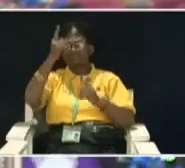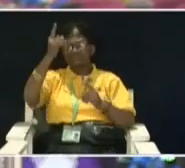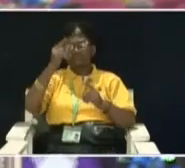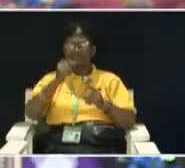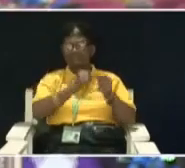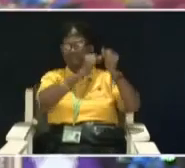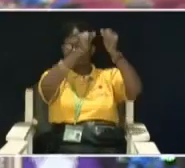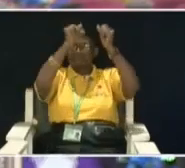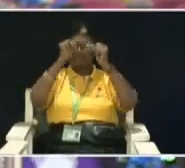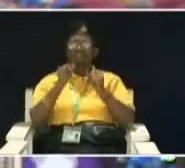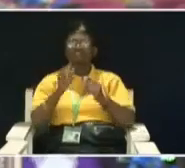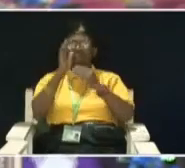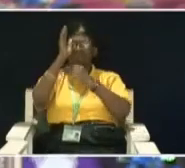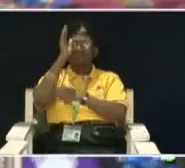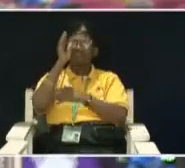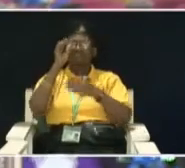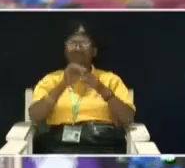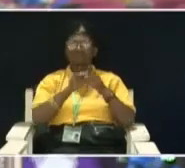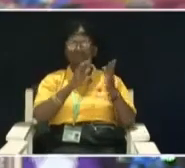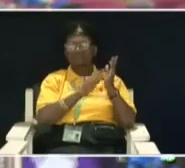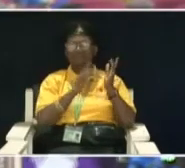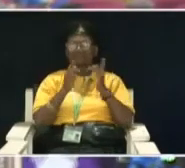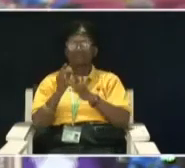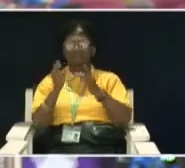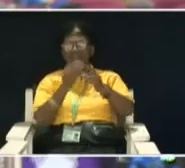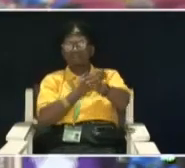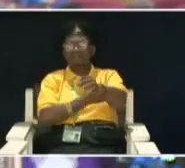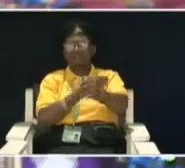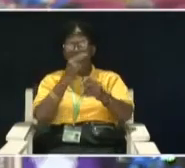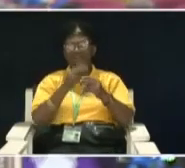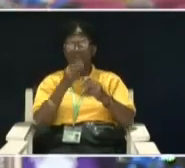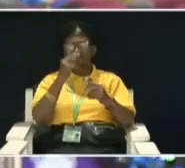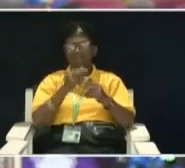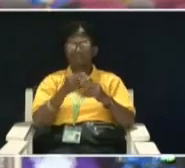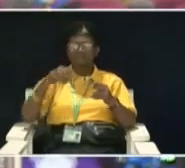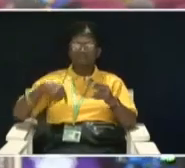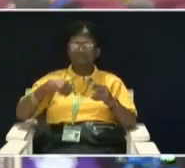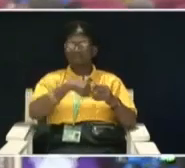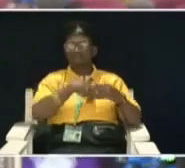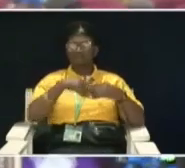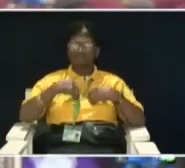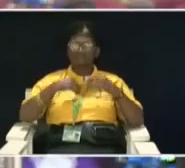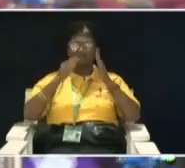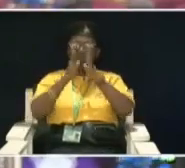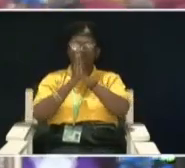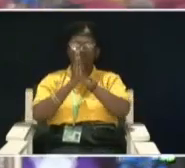Almighty God. In Jesus' mighty name, we have prayed.